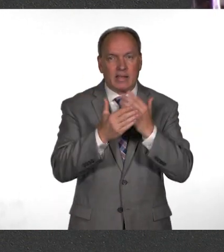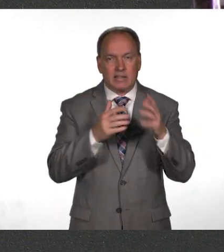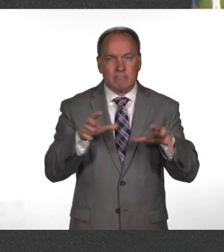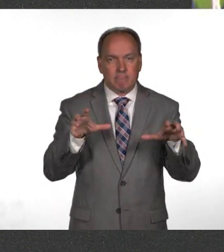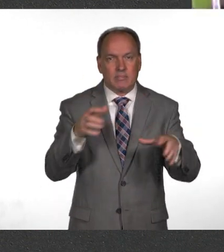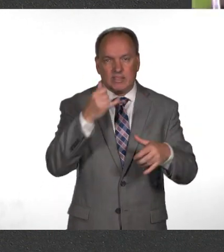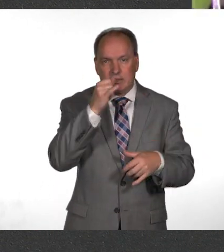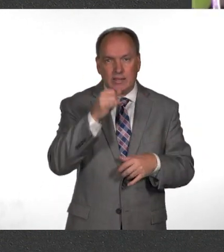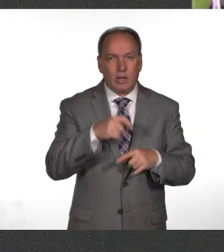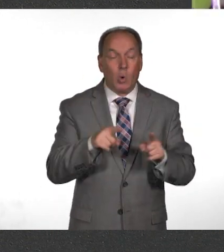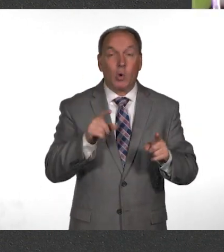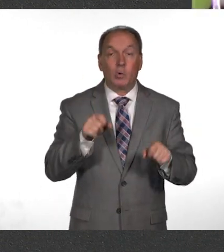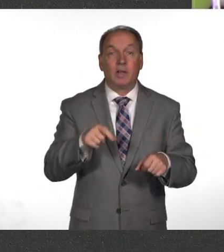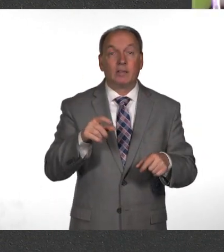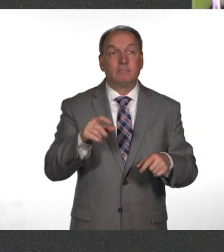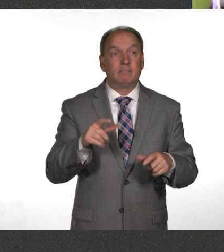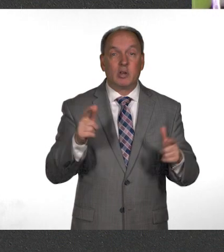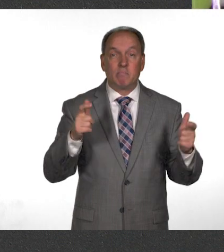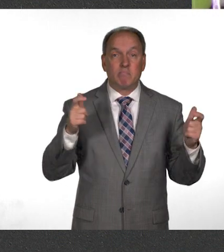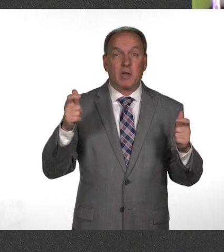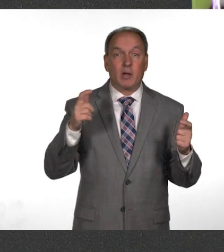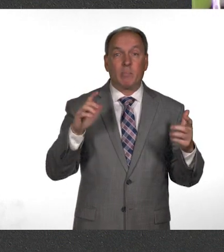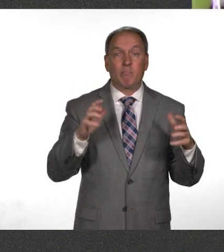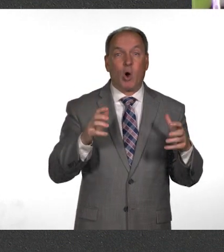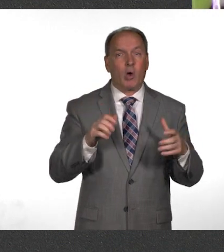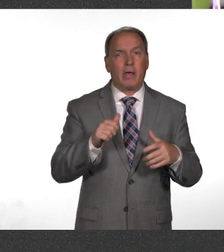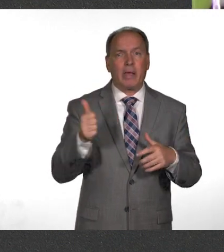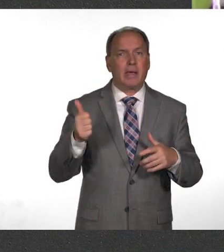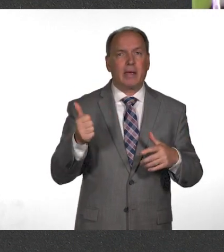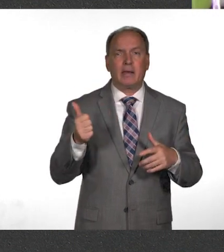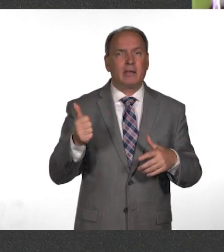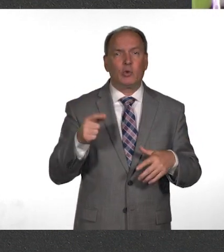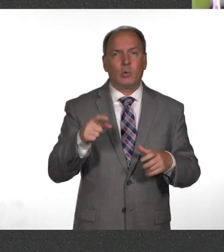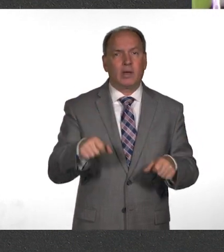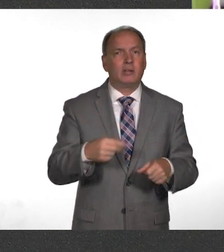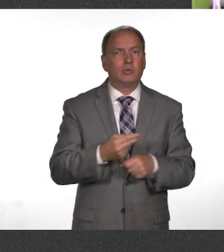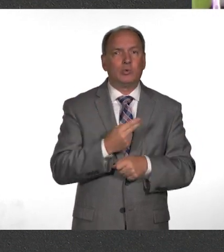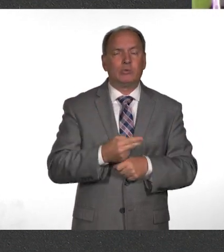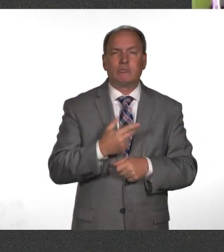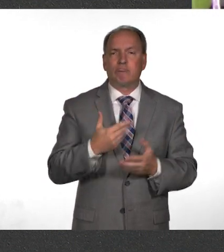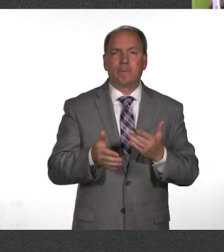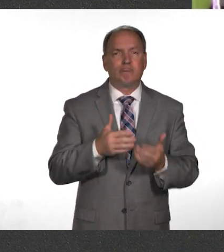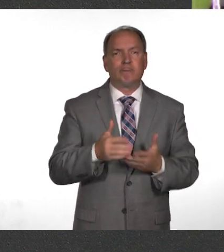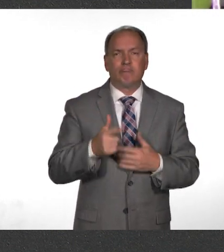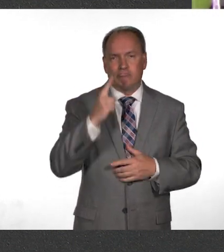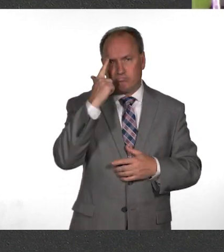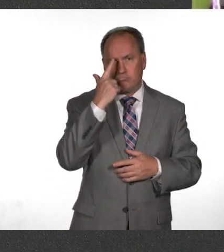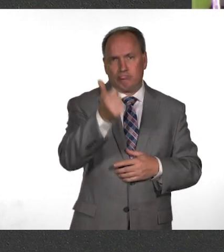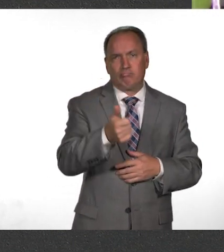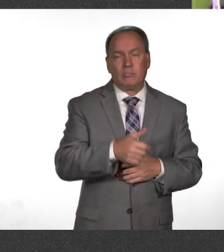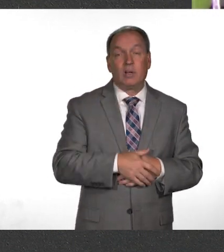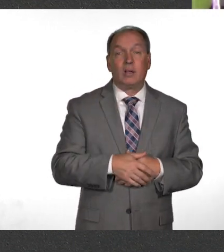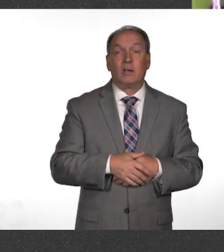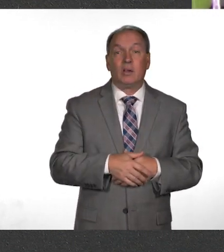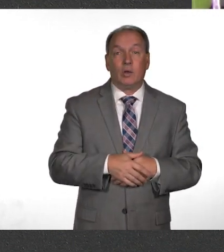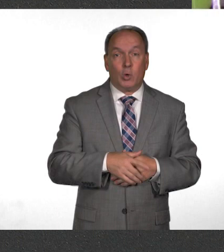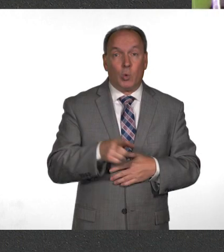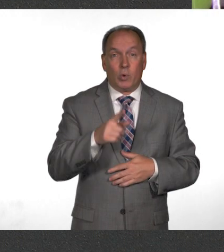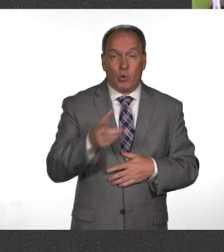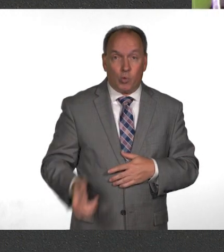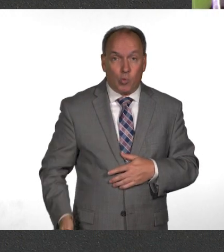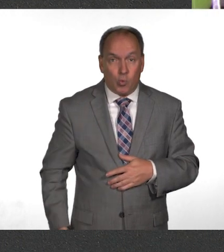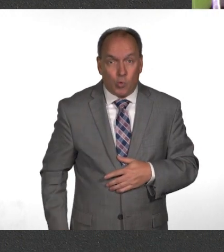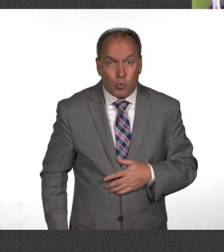silly. Or you can even get a bigger ball, like any kind of big, like any ball that you have will work. And you're just gonna roll